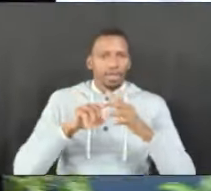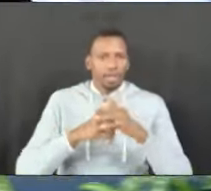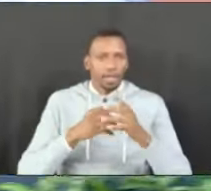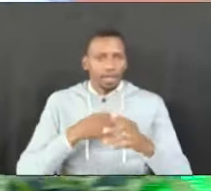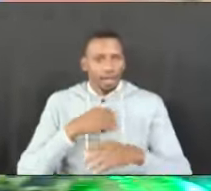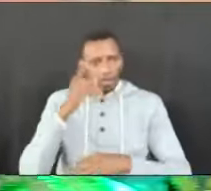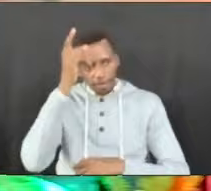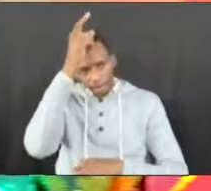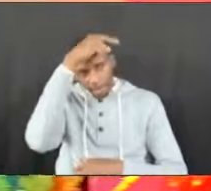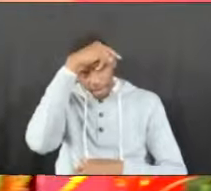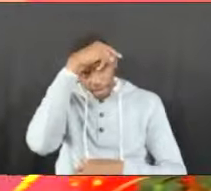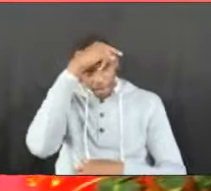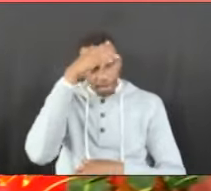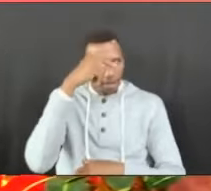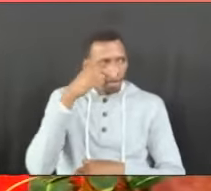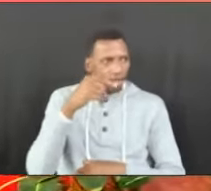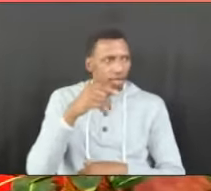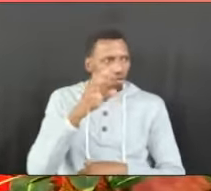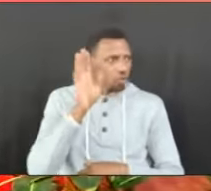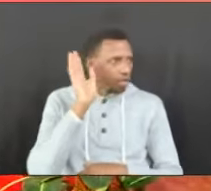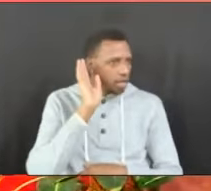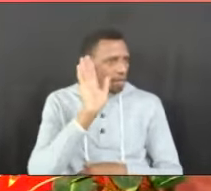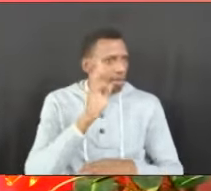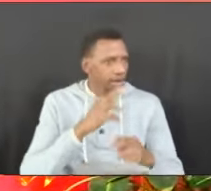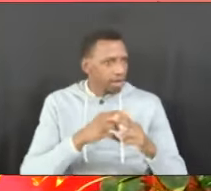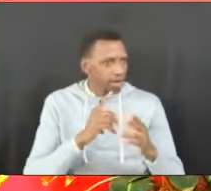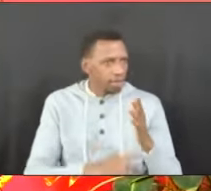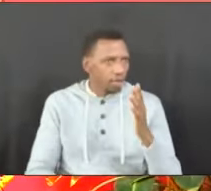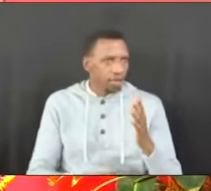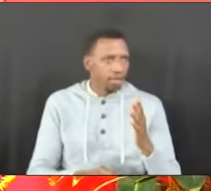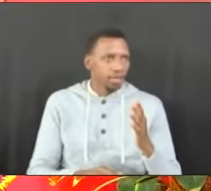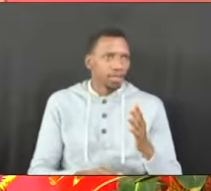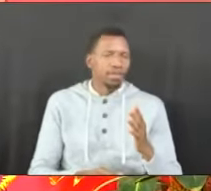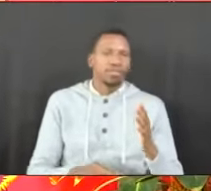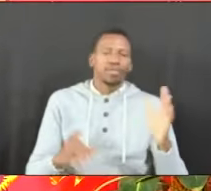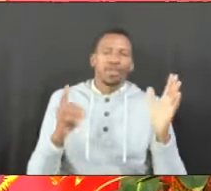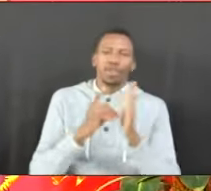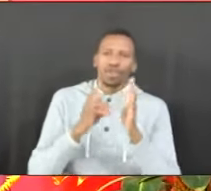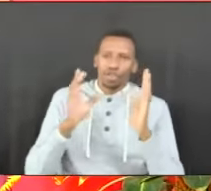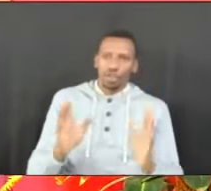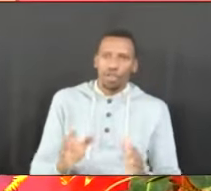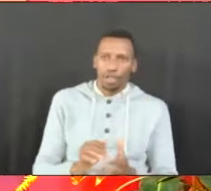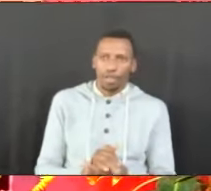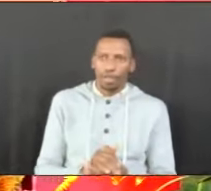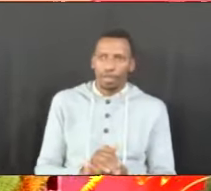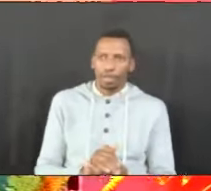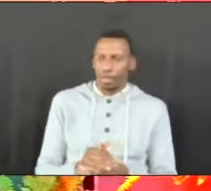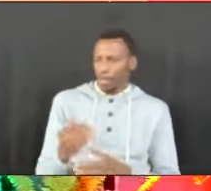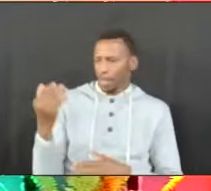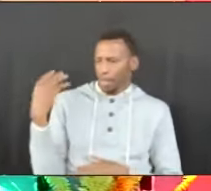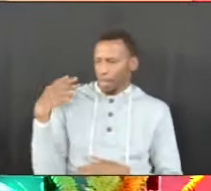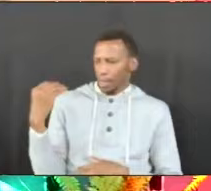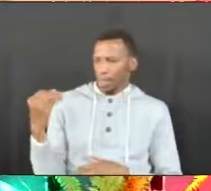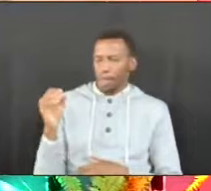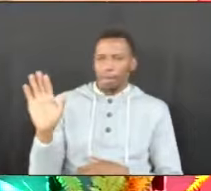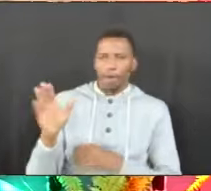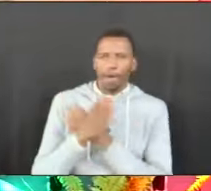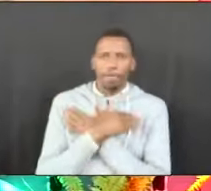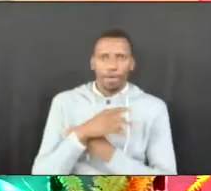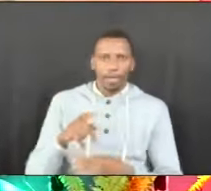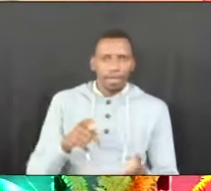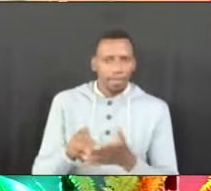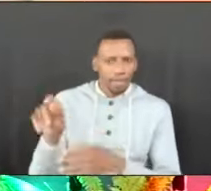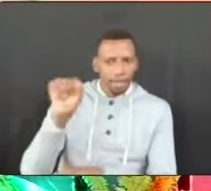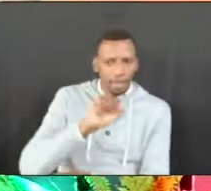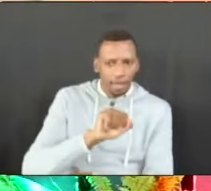walk around, you hear him called doctor. They start driving. The other day, a friend of mine bought a car, and I told him,